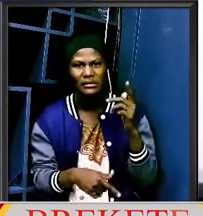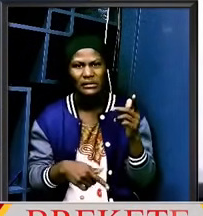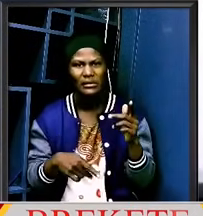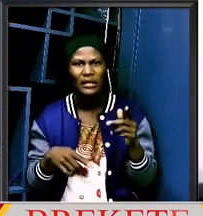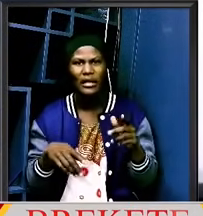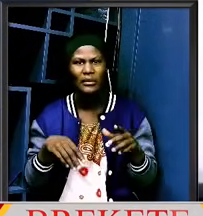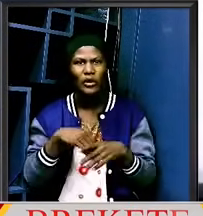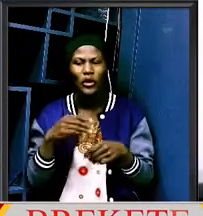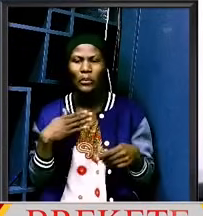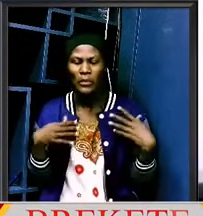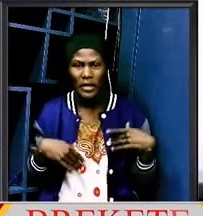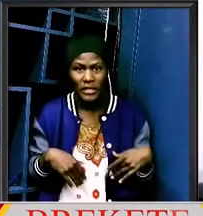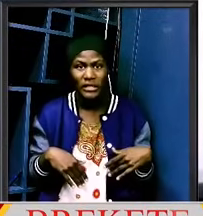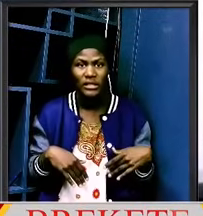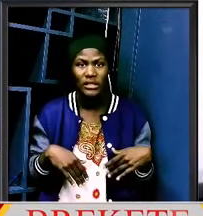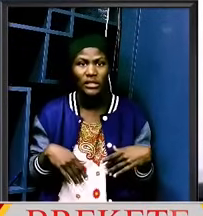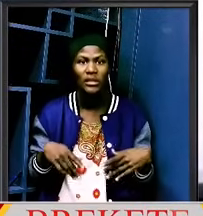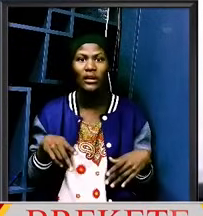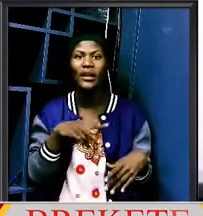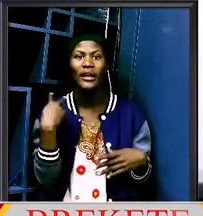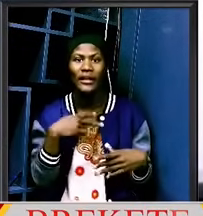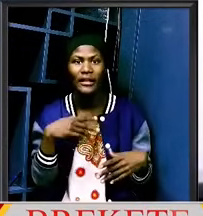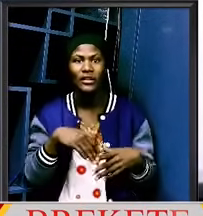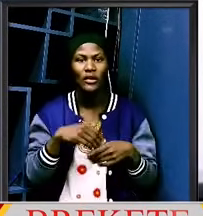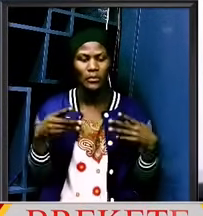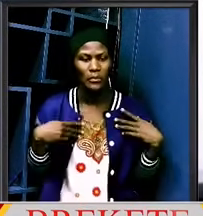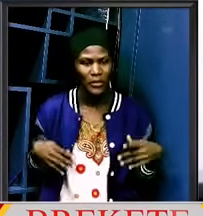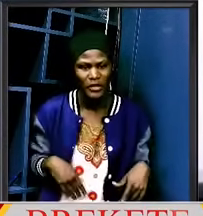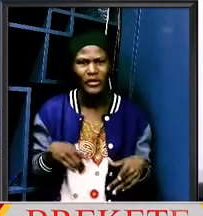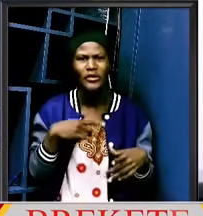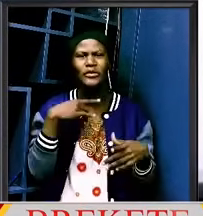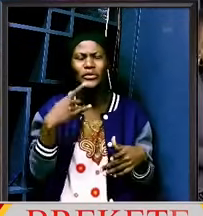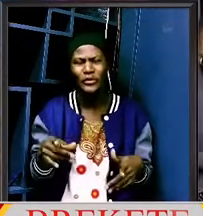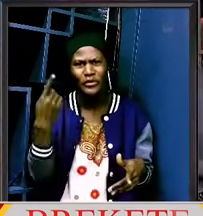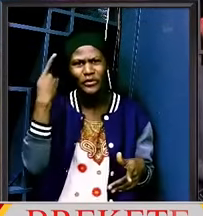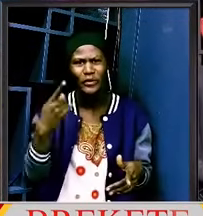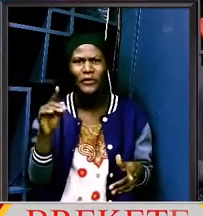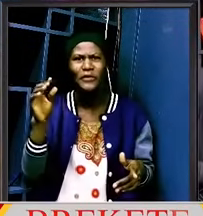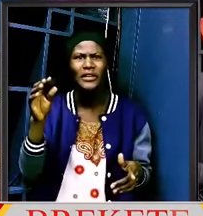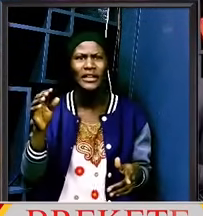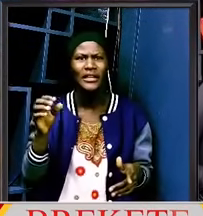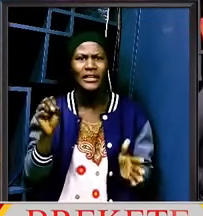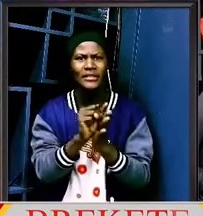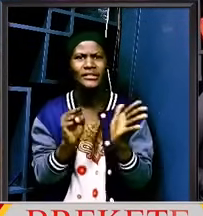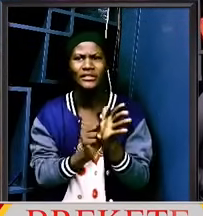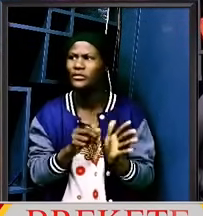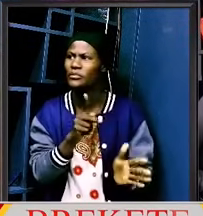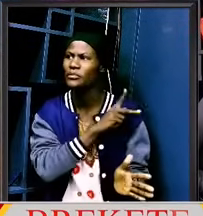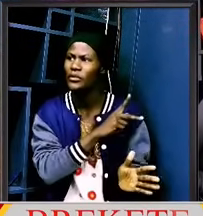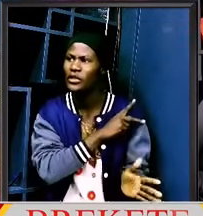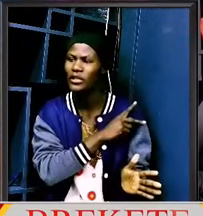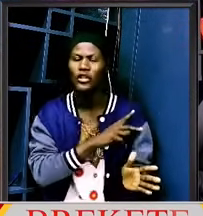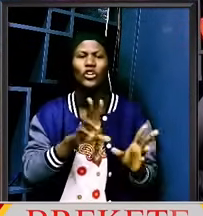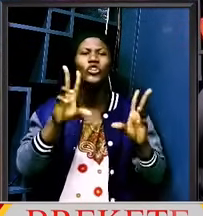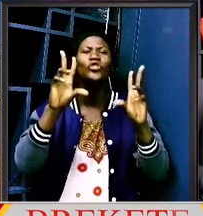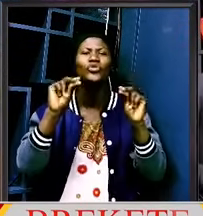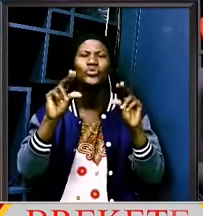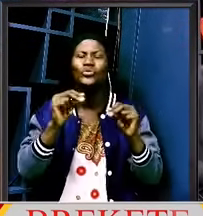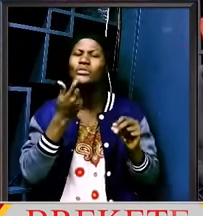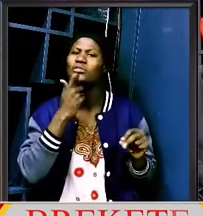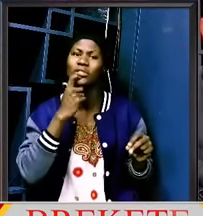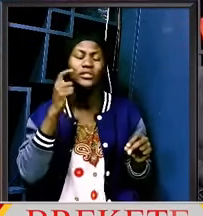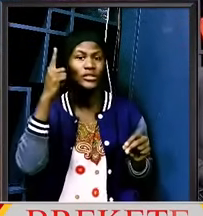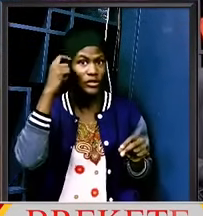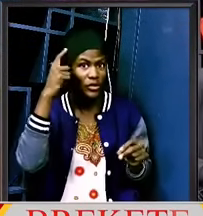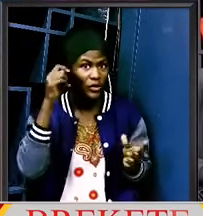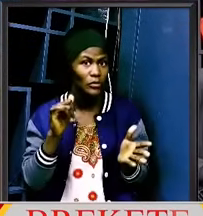state police. Where go they under the control of the state governor? No incumbent governor will ever